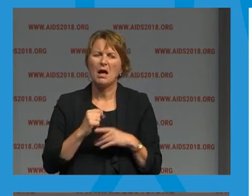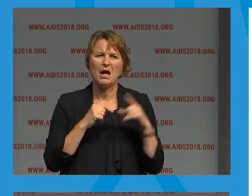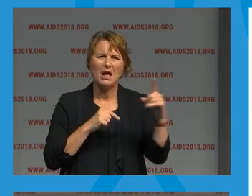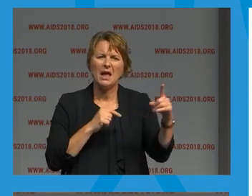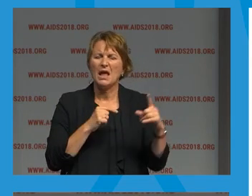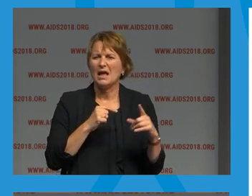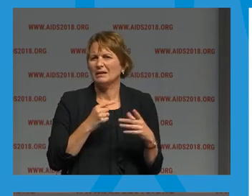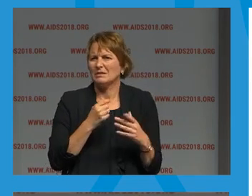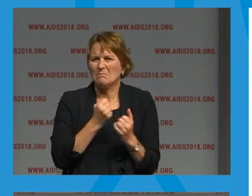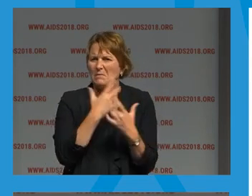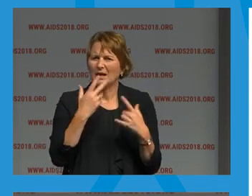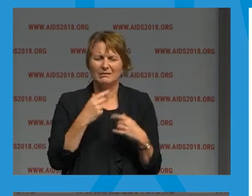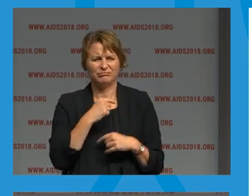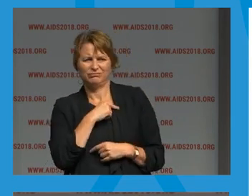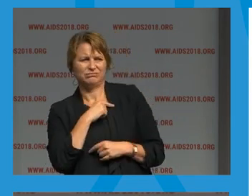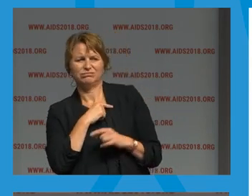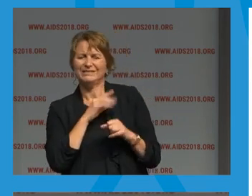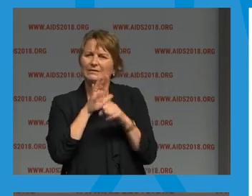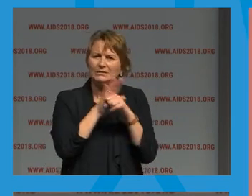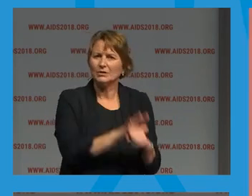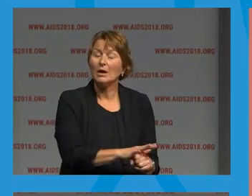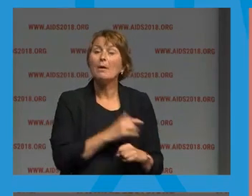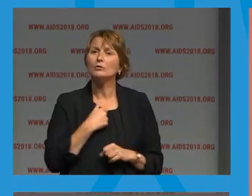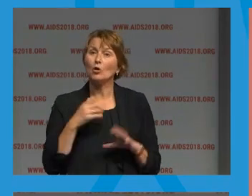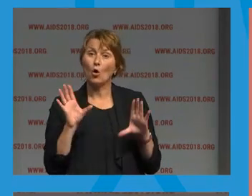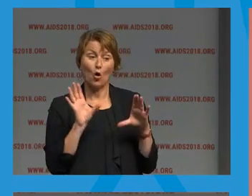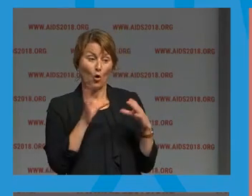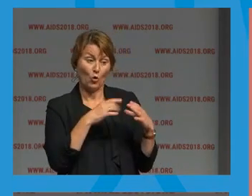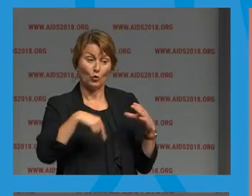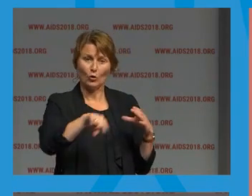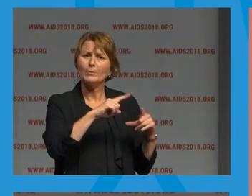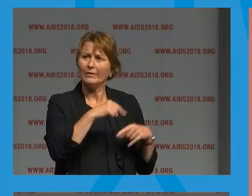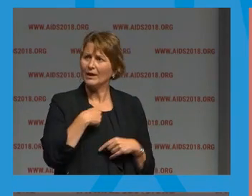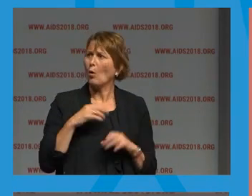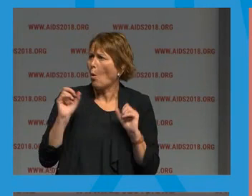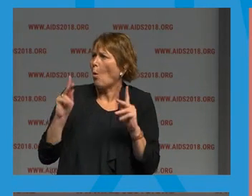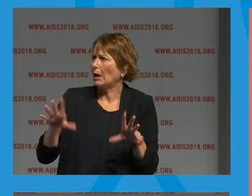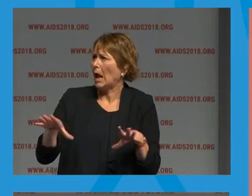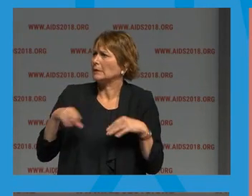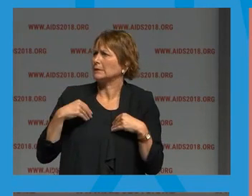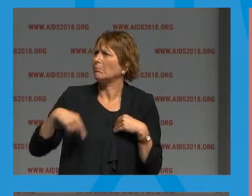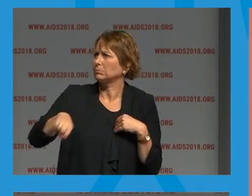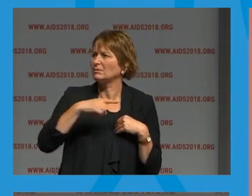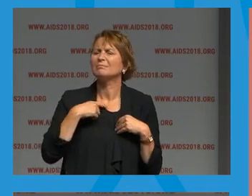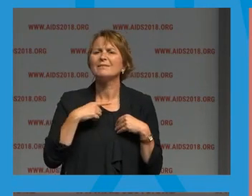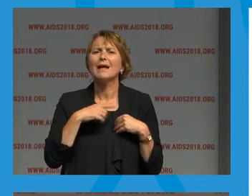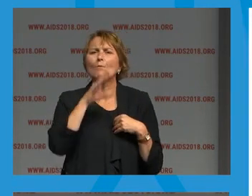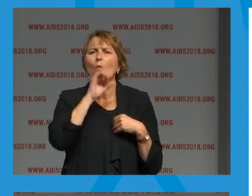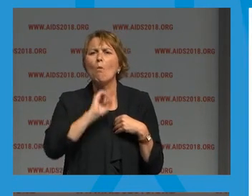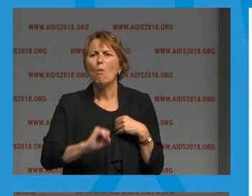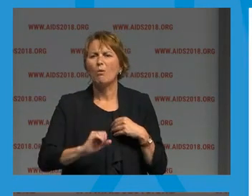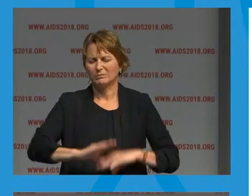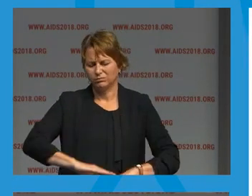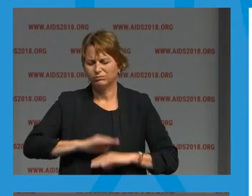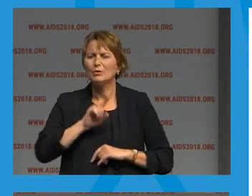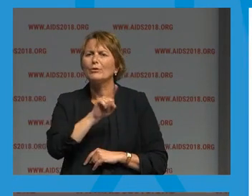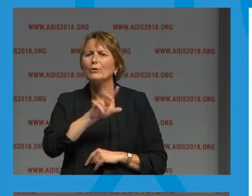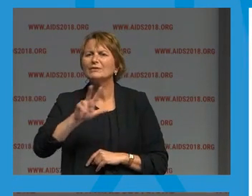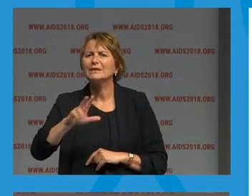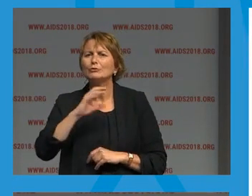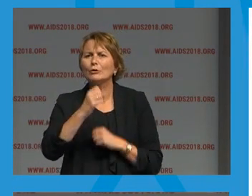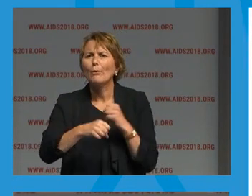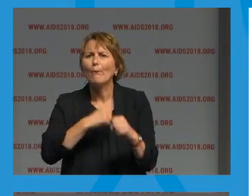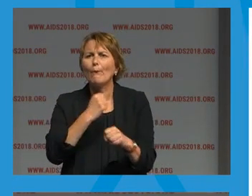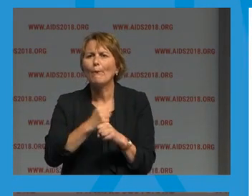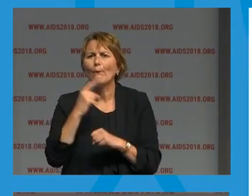community practices that find it acceptable to rape a 13-year-old girl? We continue to access condoms and PrEP, and this is some